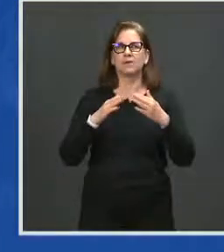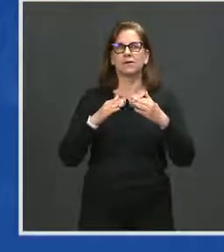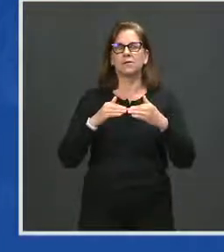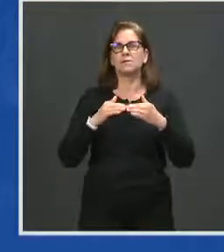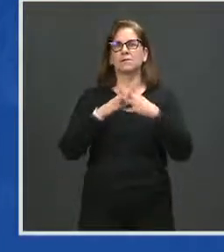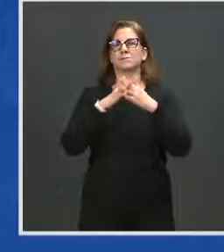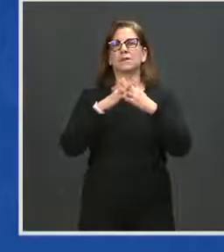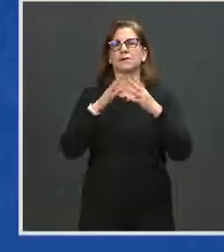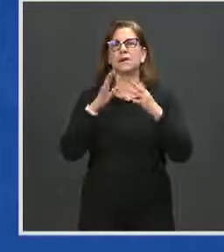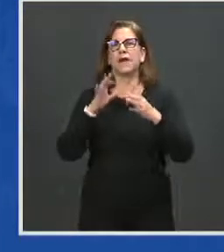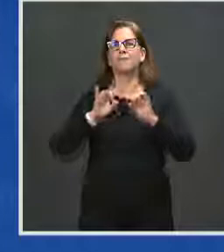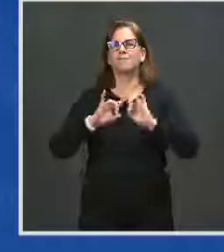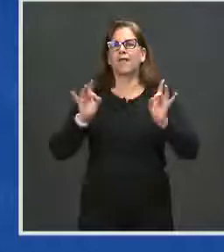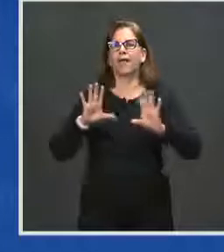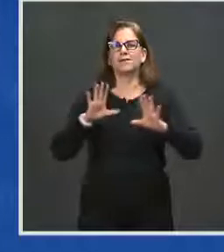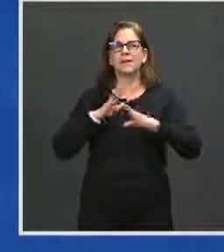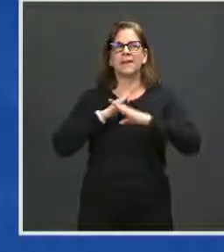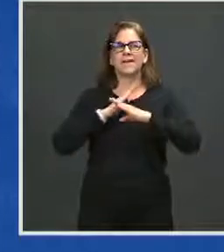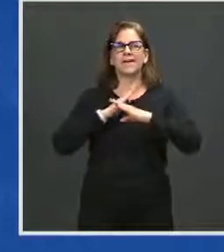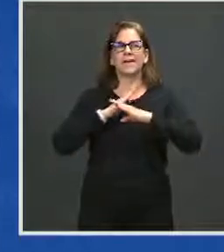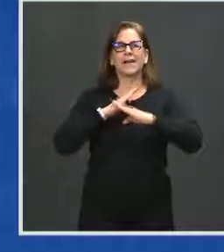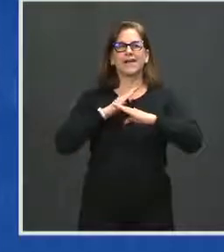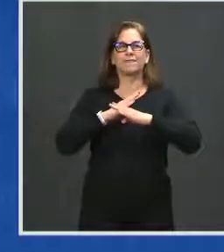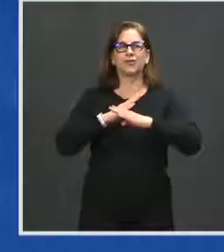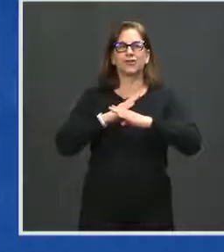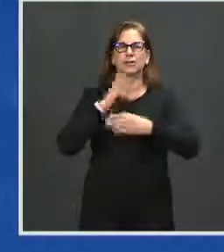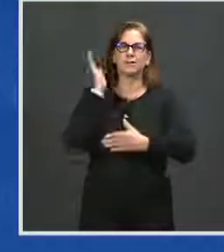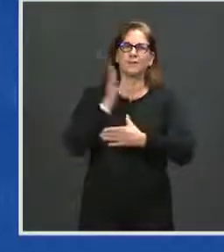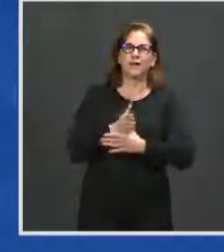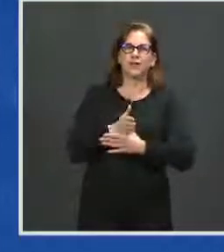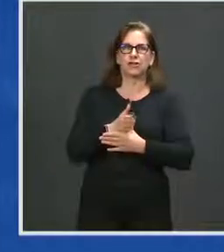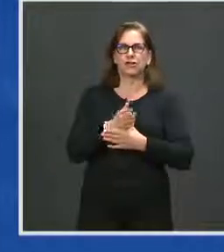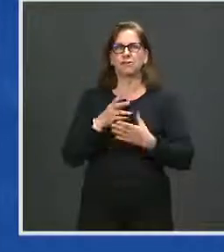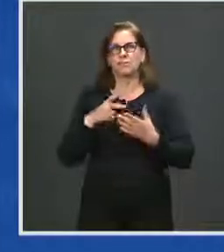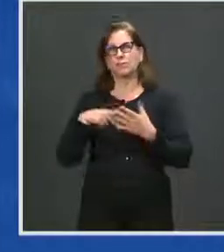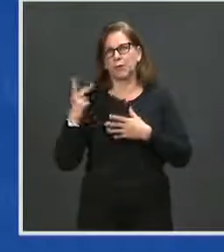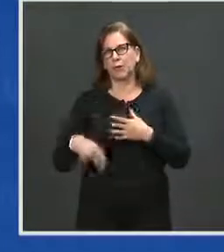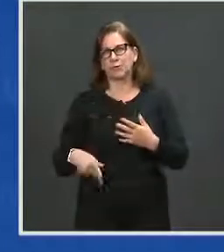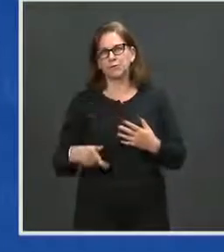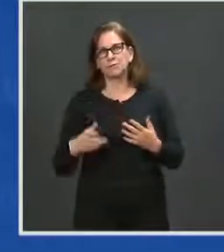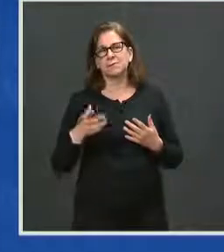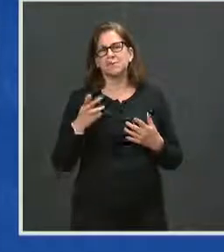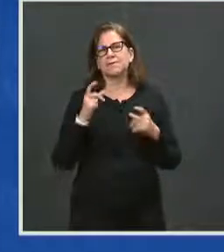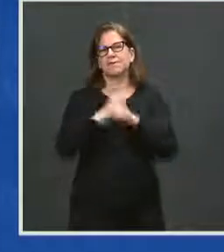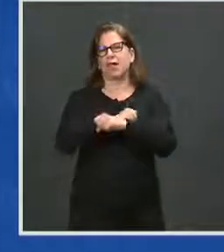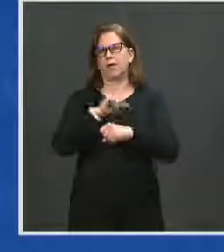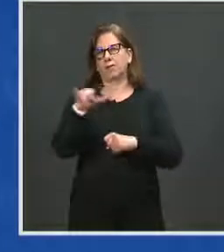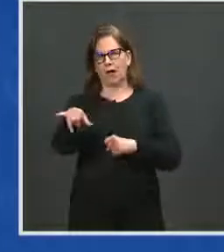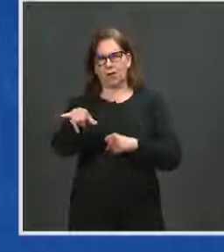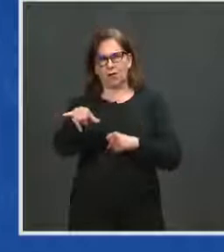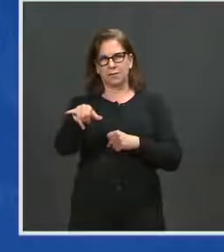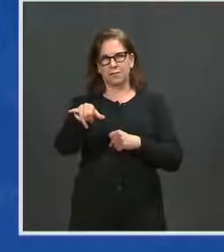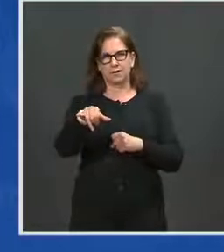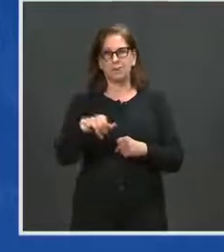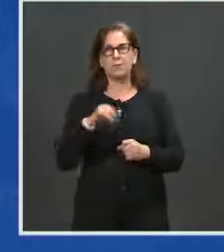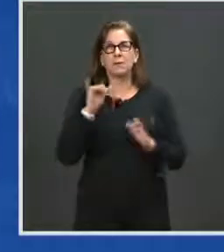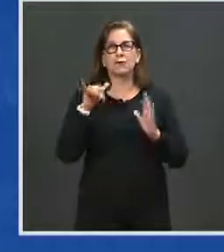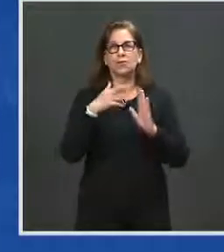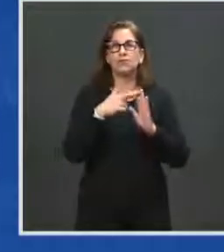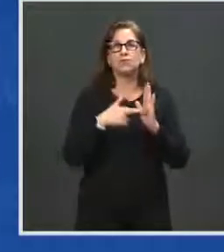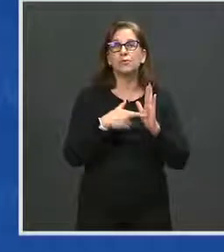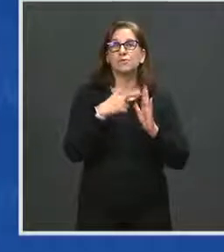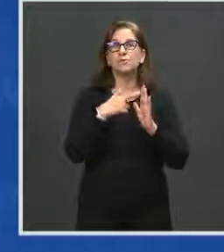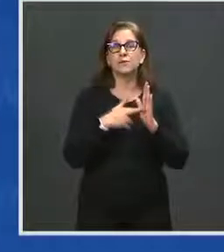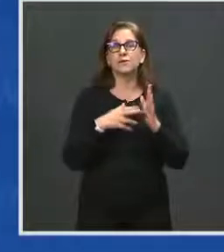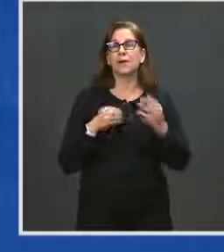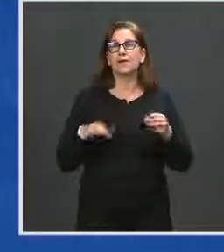prevention a priority. Finally, none of these measures or any of the other critical law